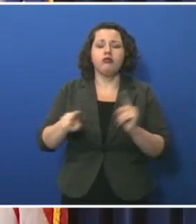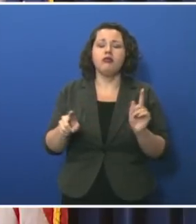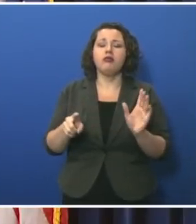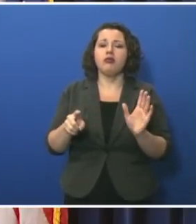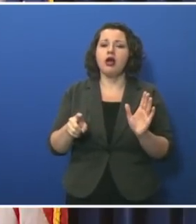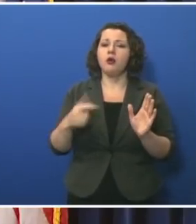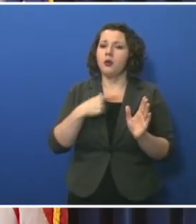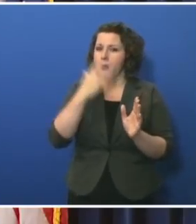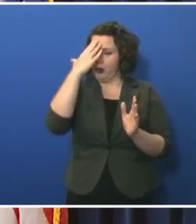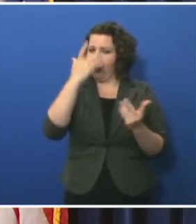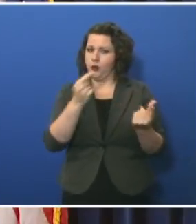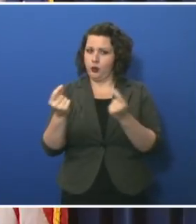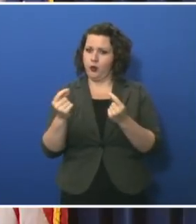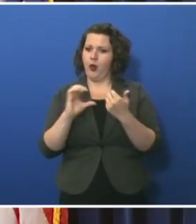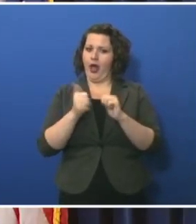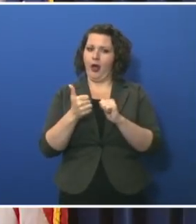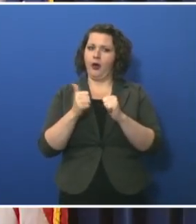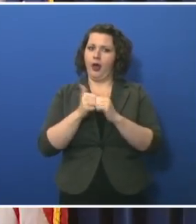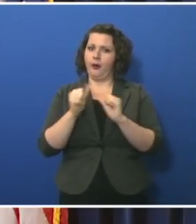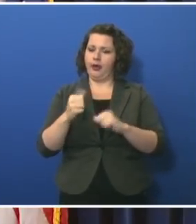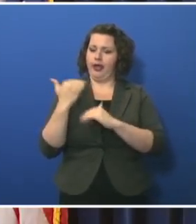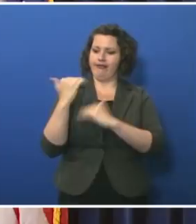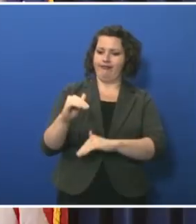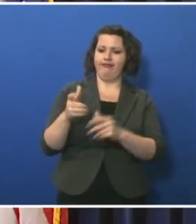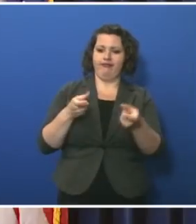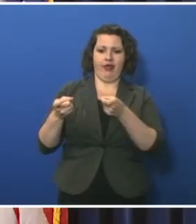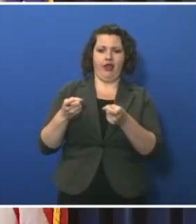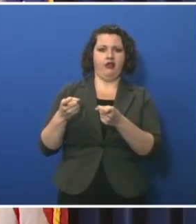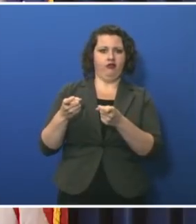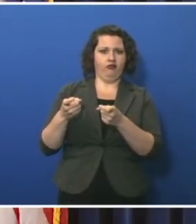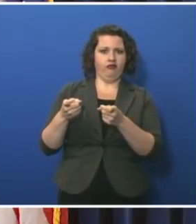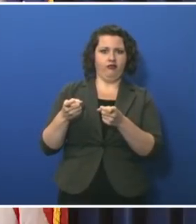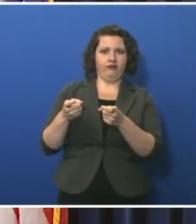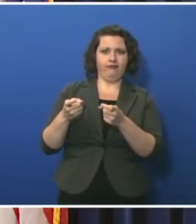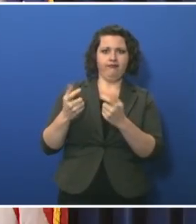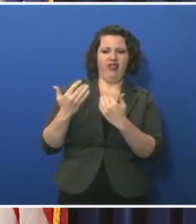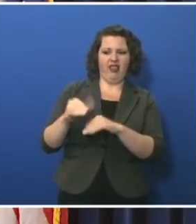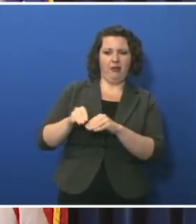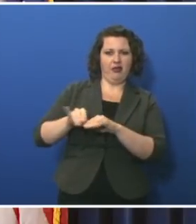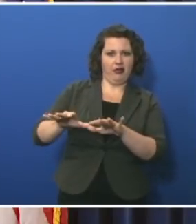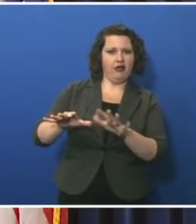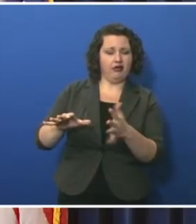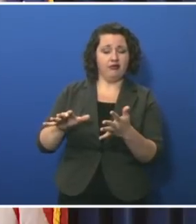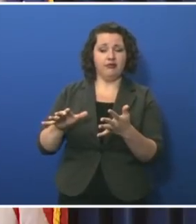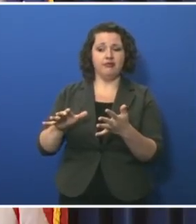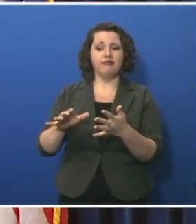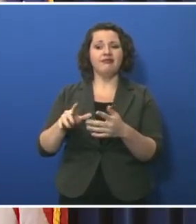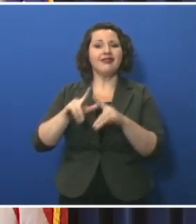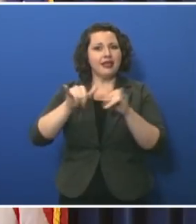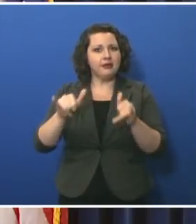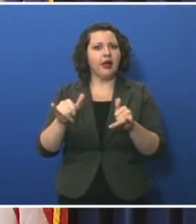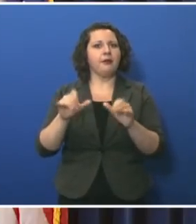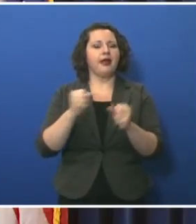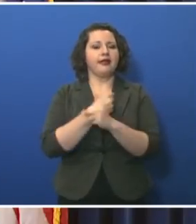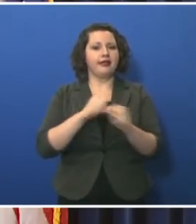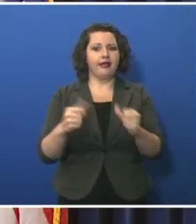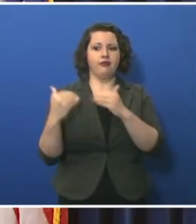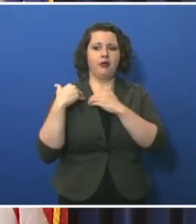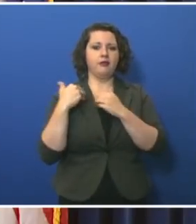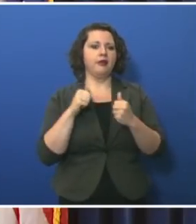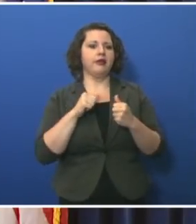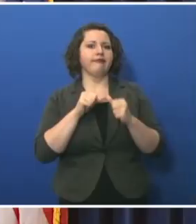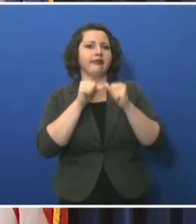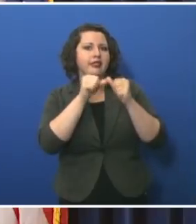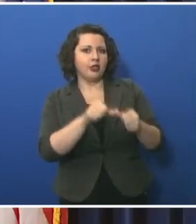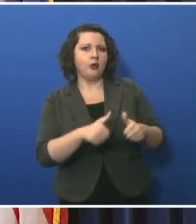to effectively mitigate and manage and contain it while we safely and responsibly move forward with life.